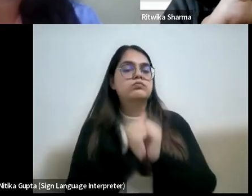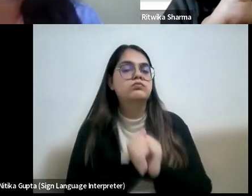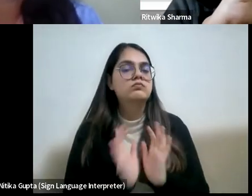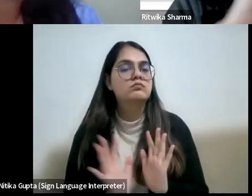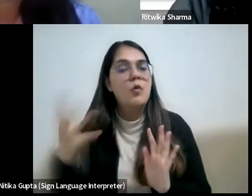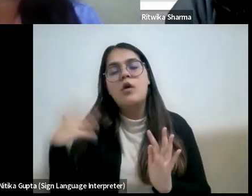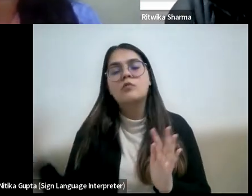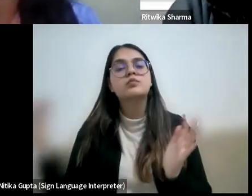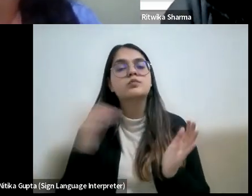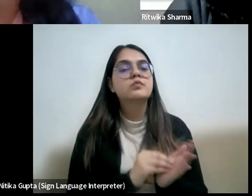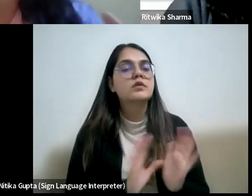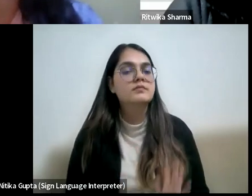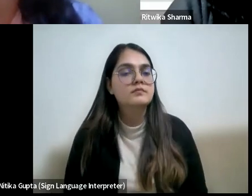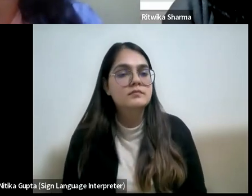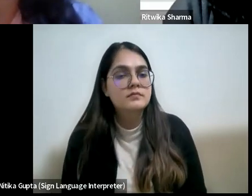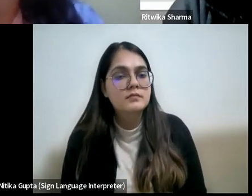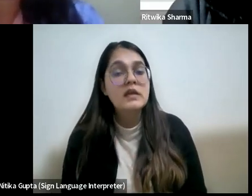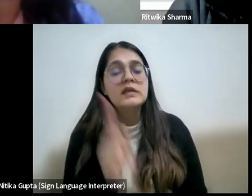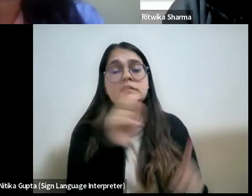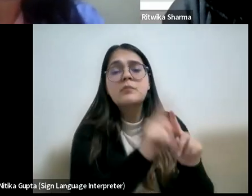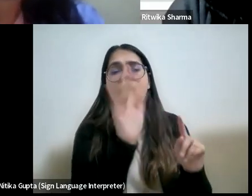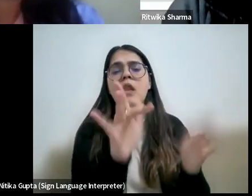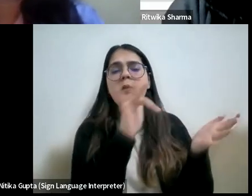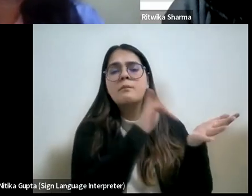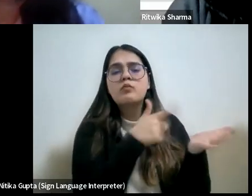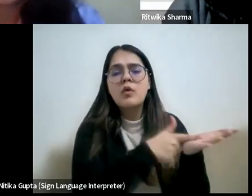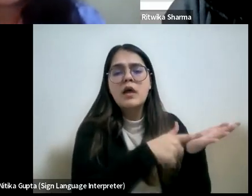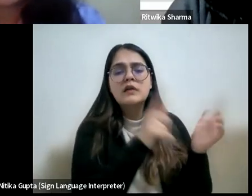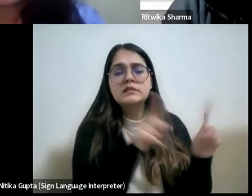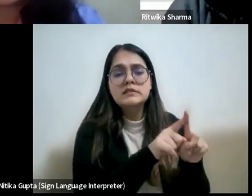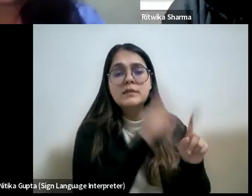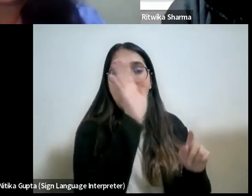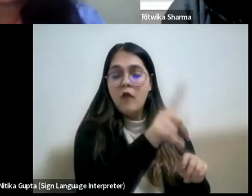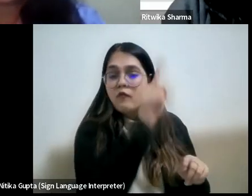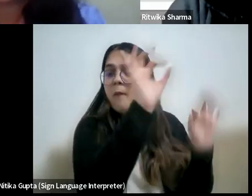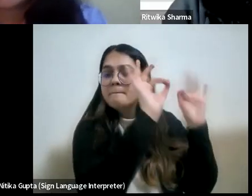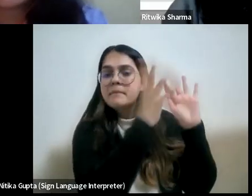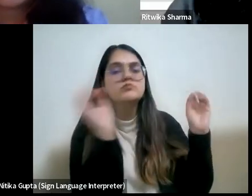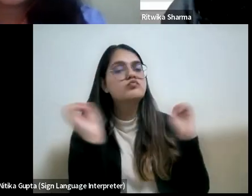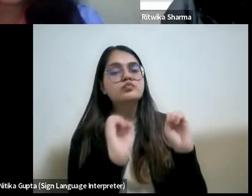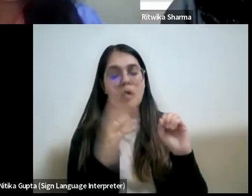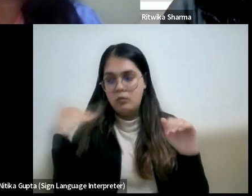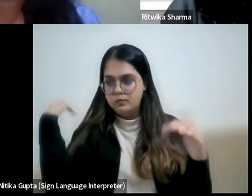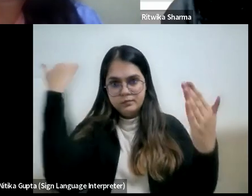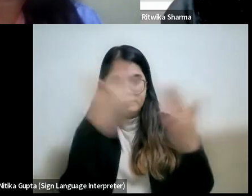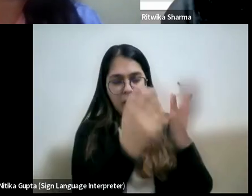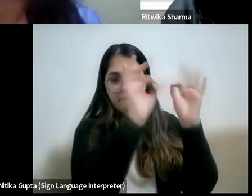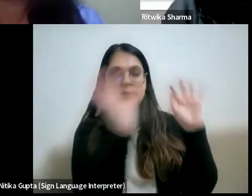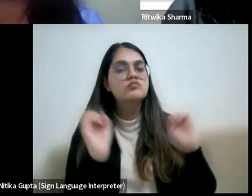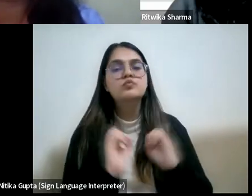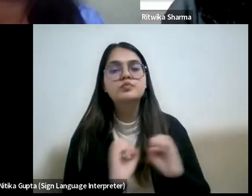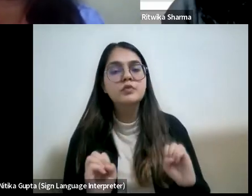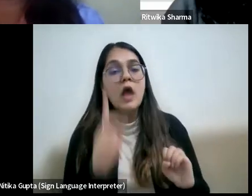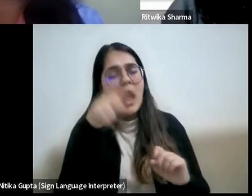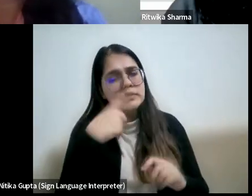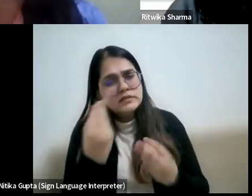because I am talking about a particular village where there's not even electricity till date. And these are